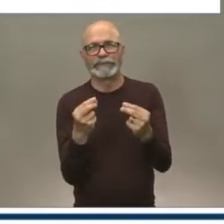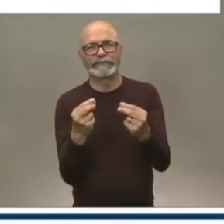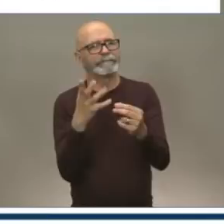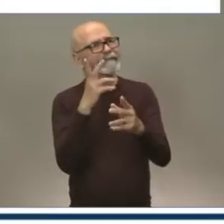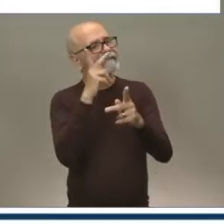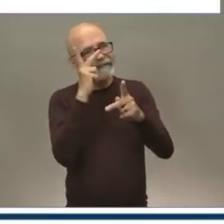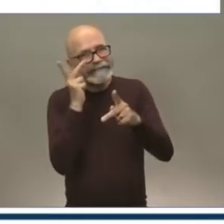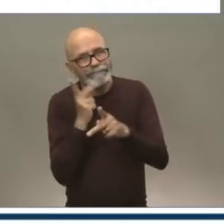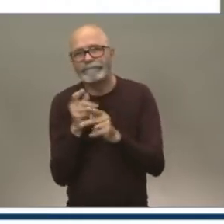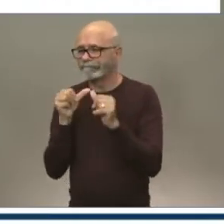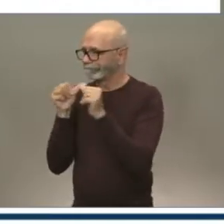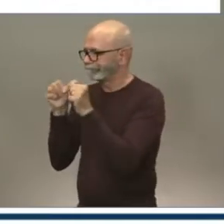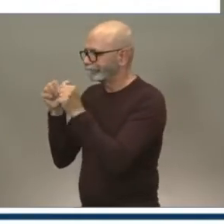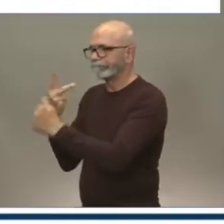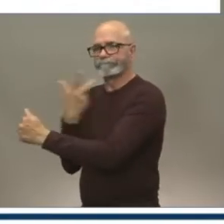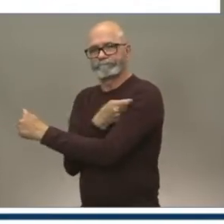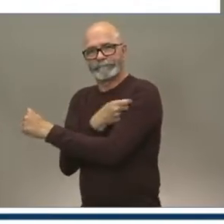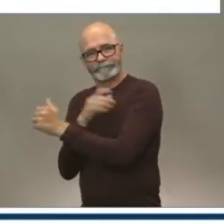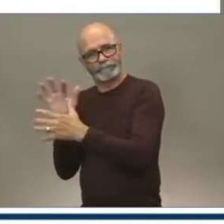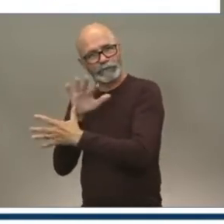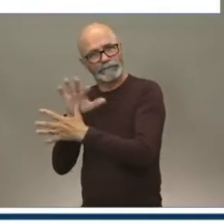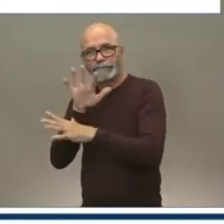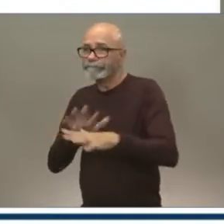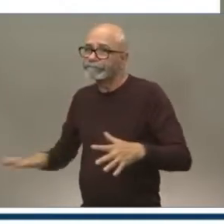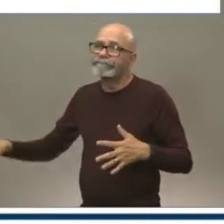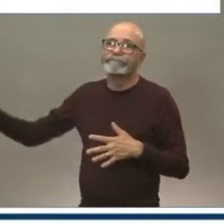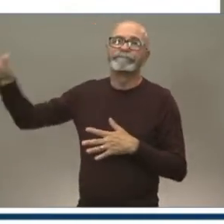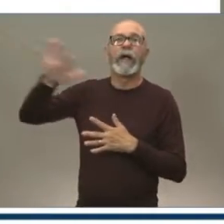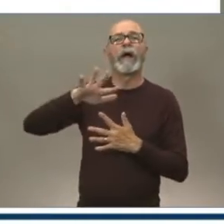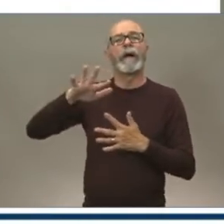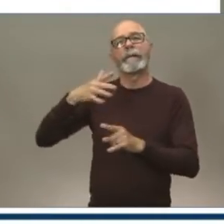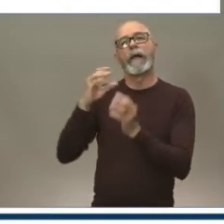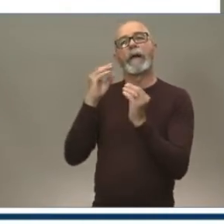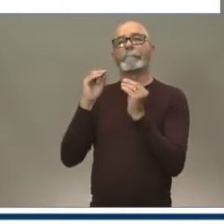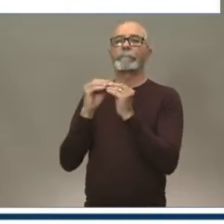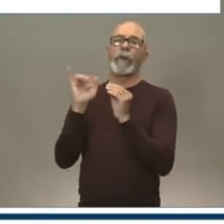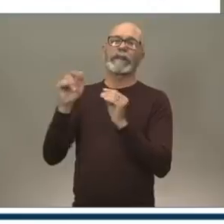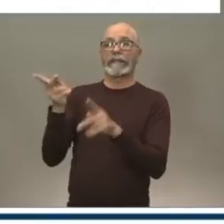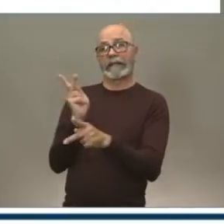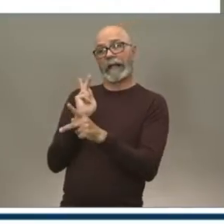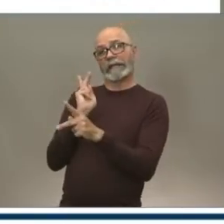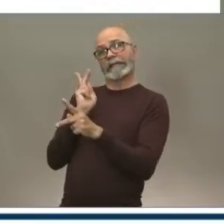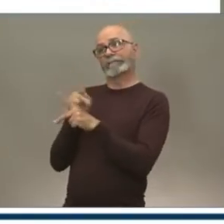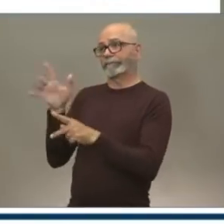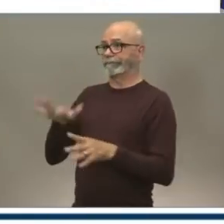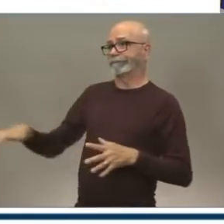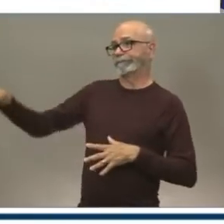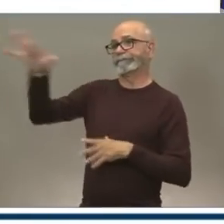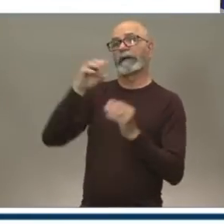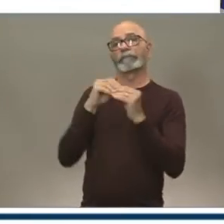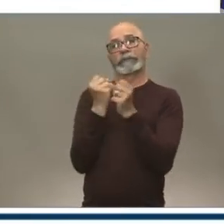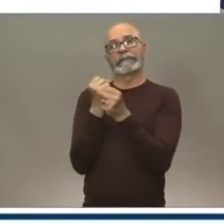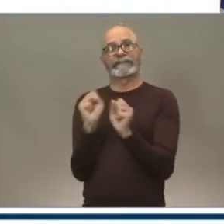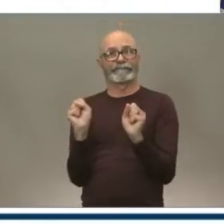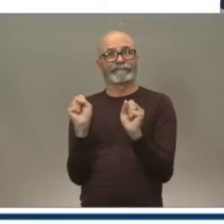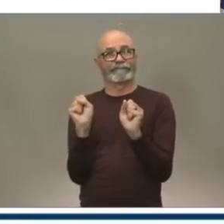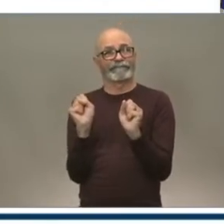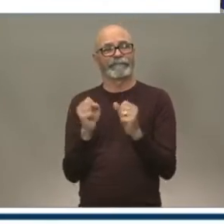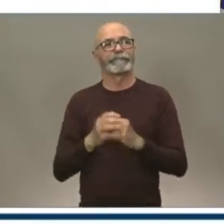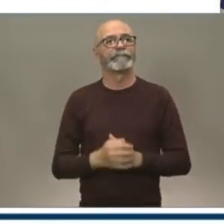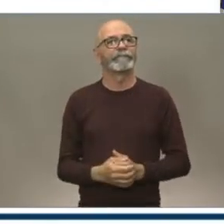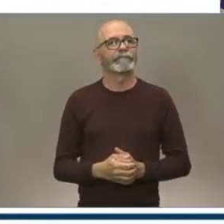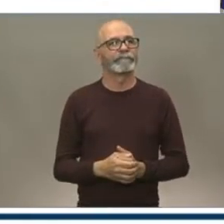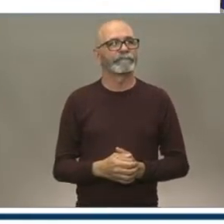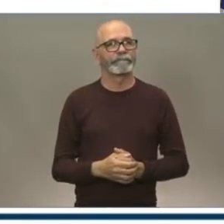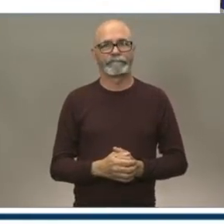to build that layer of the equivalent of the fire safety for every house on the block. Next, we'll go to John McPhee from the Chronicle Herald. Go